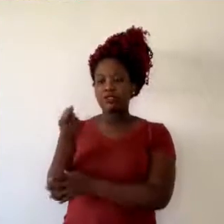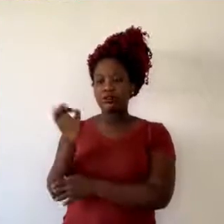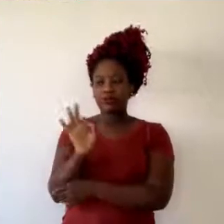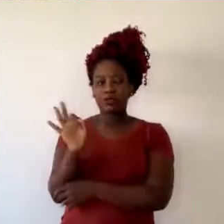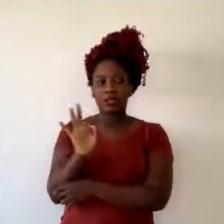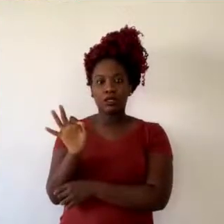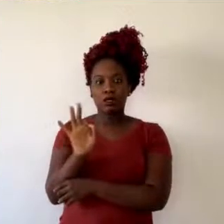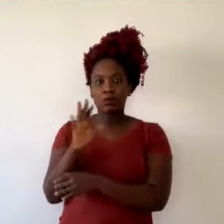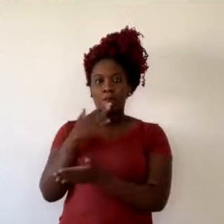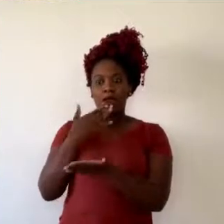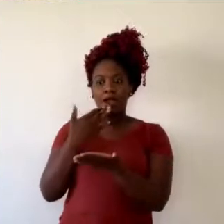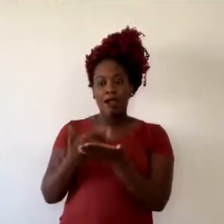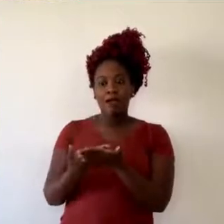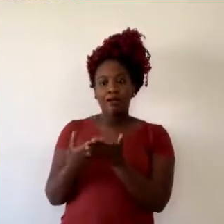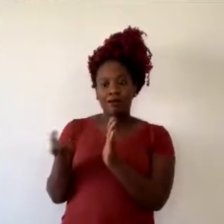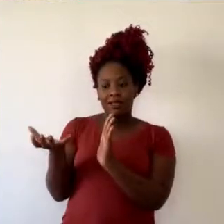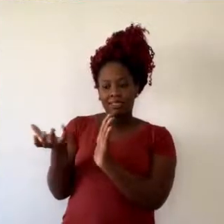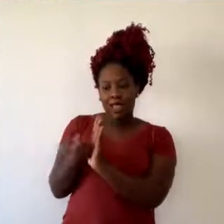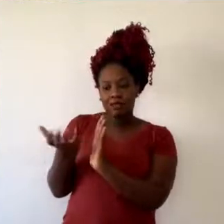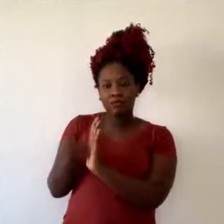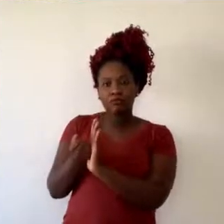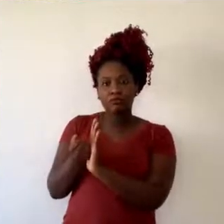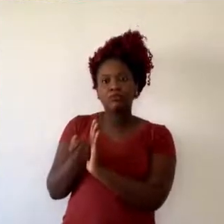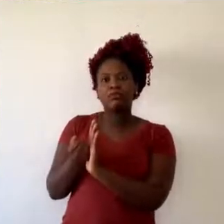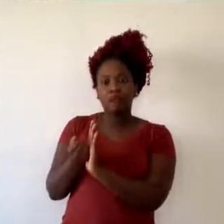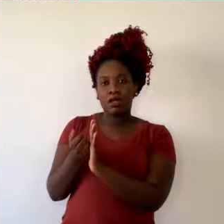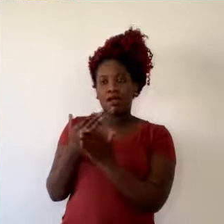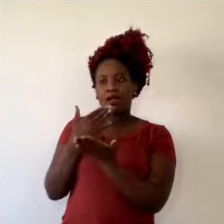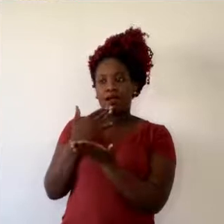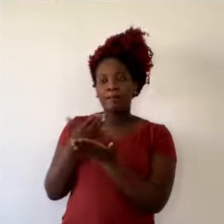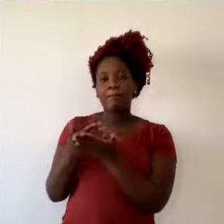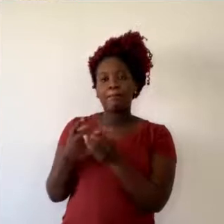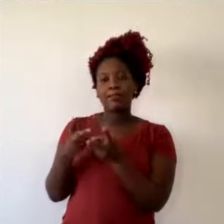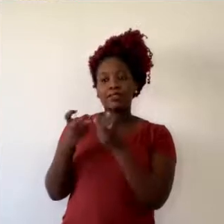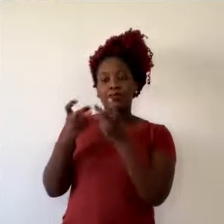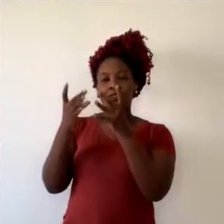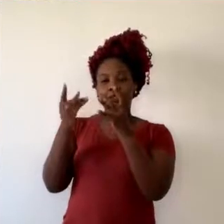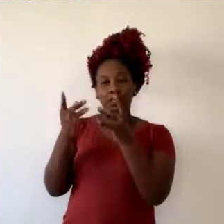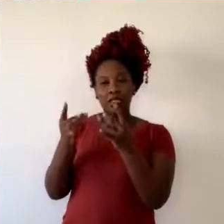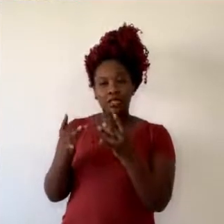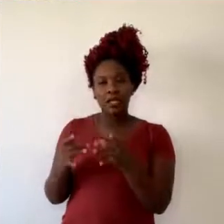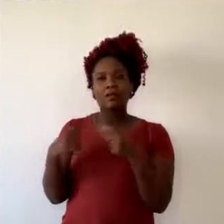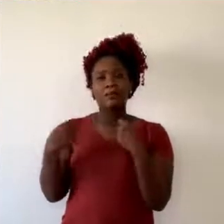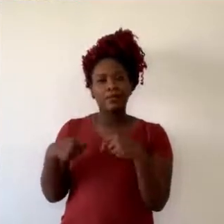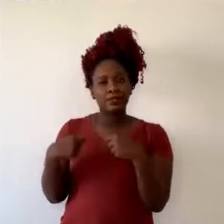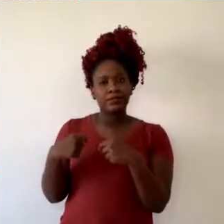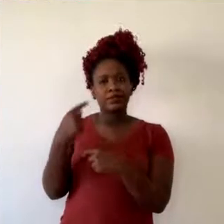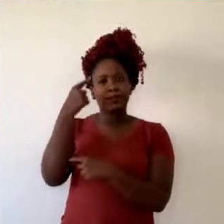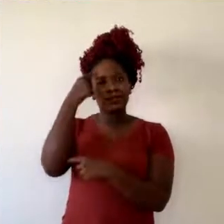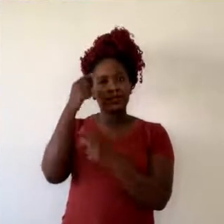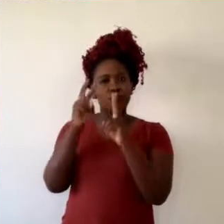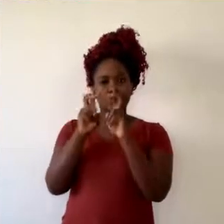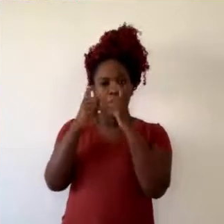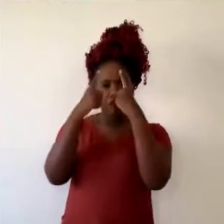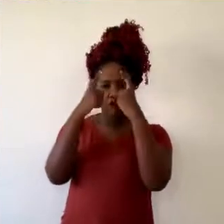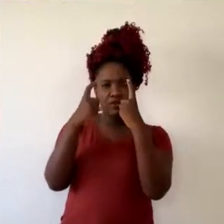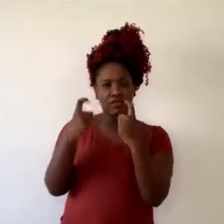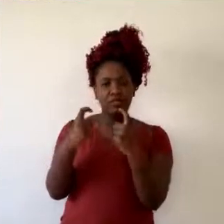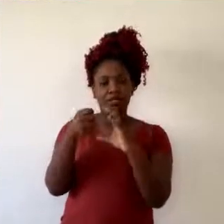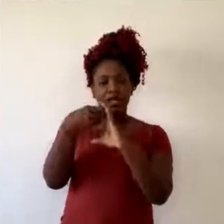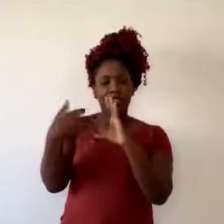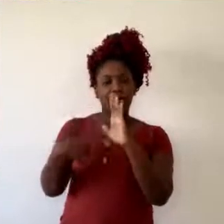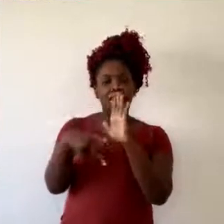20% increase. It's an absolutely shocking data that evinces the need to consider